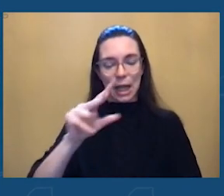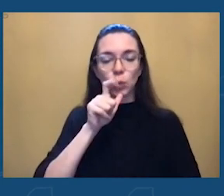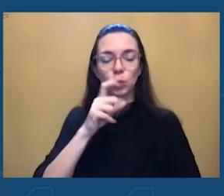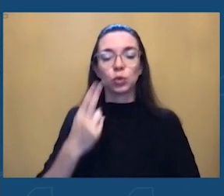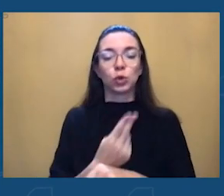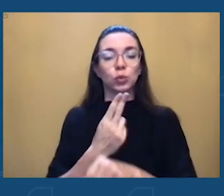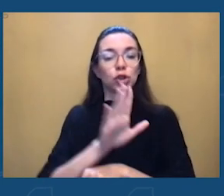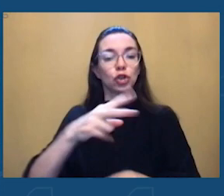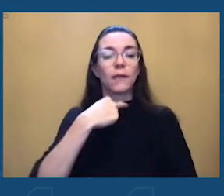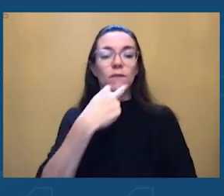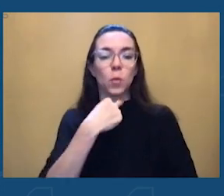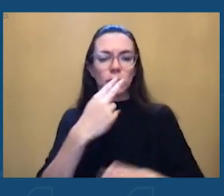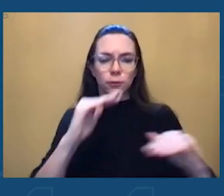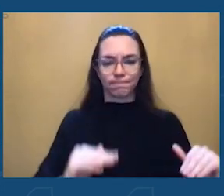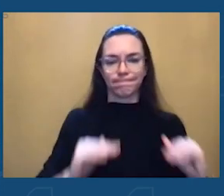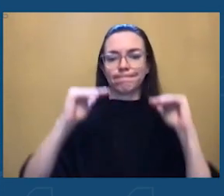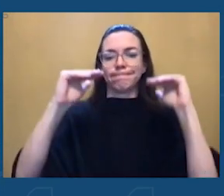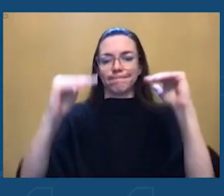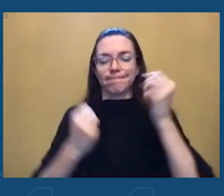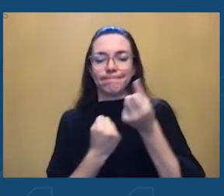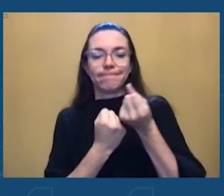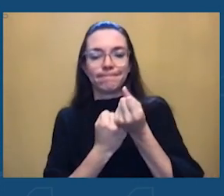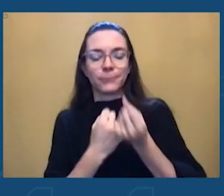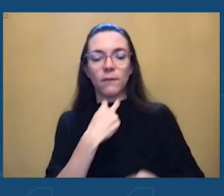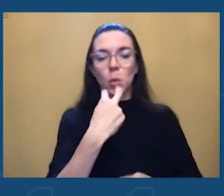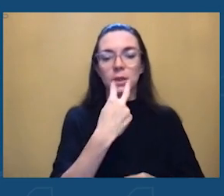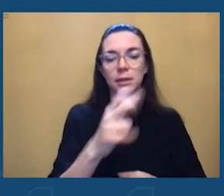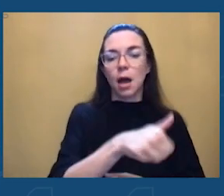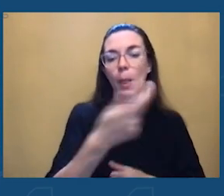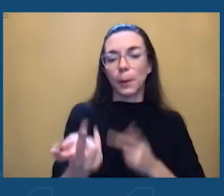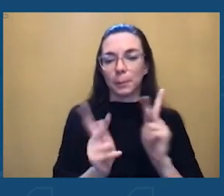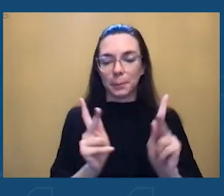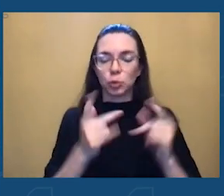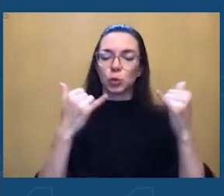of so many others, and today belongs to her as well. So, Drew.